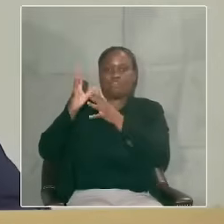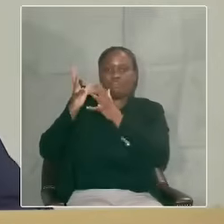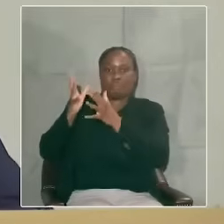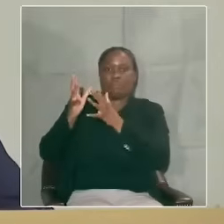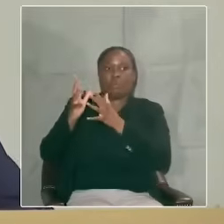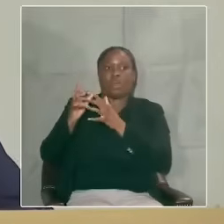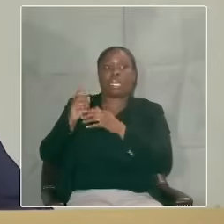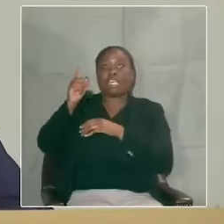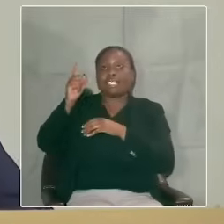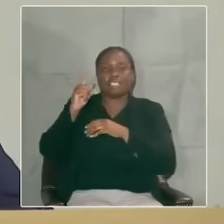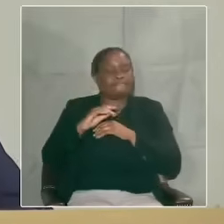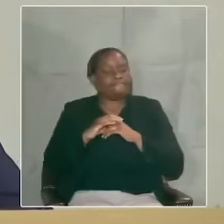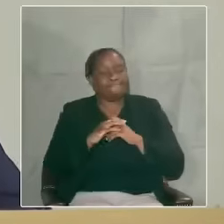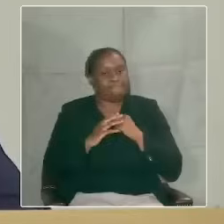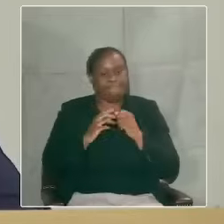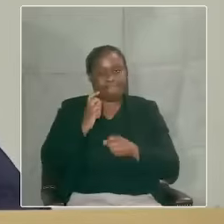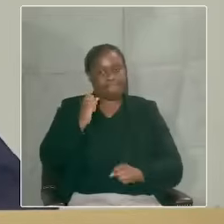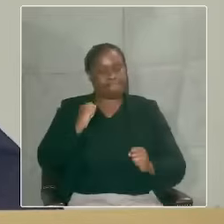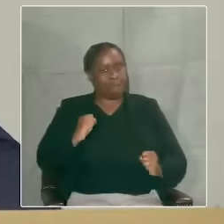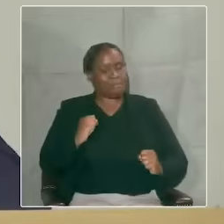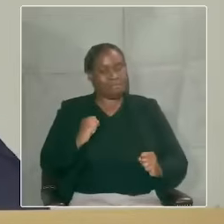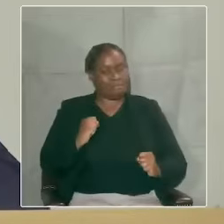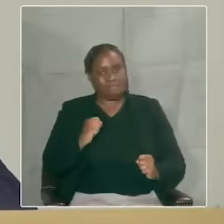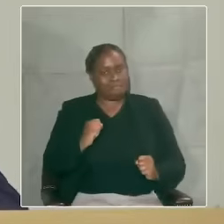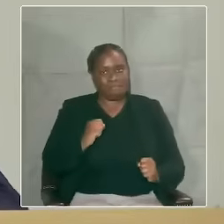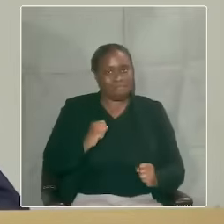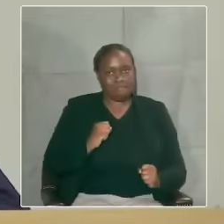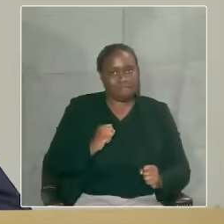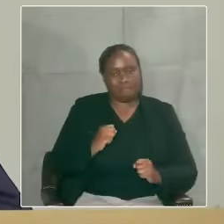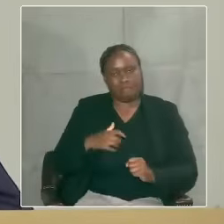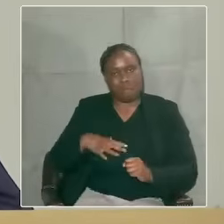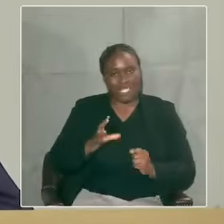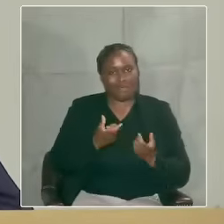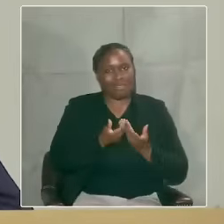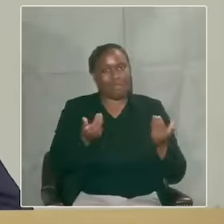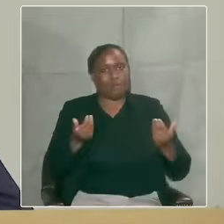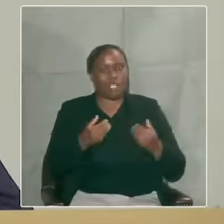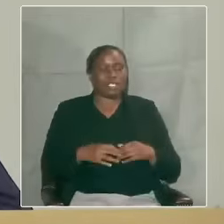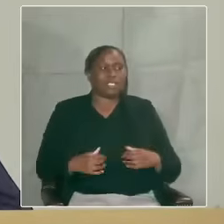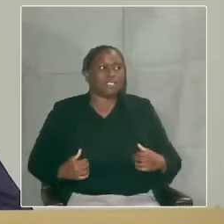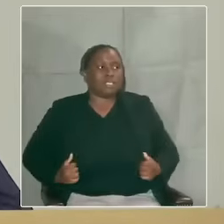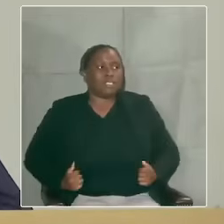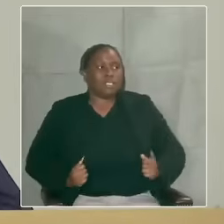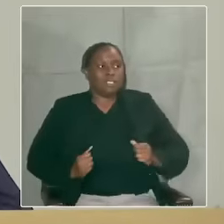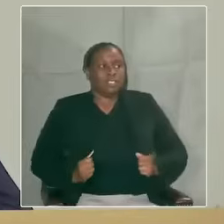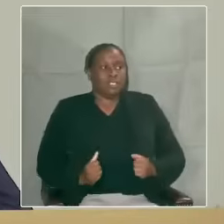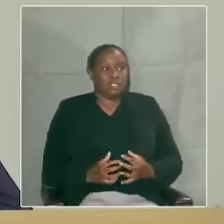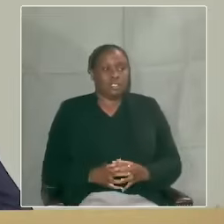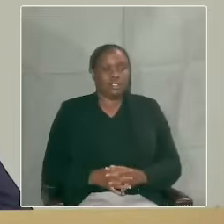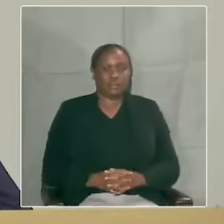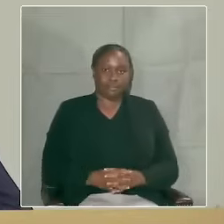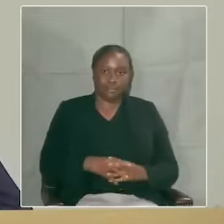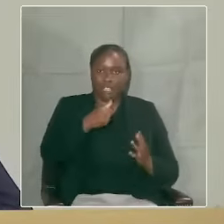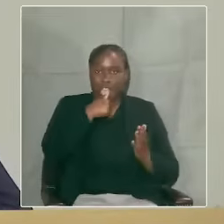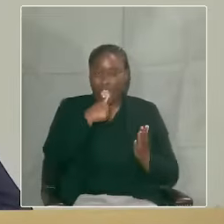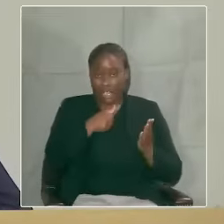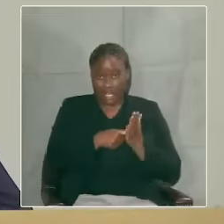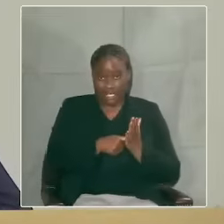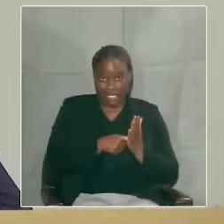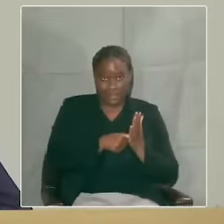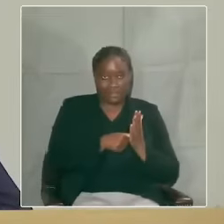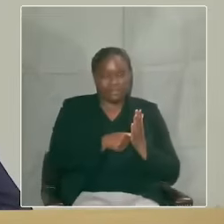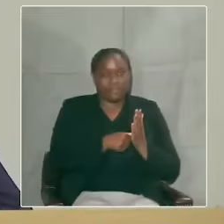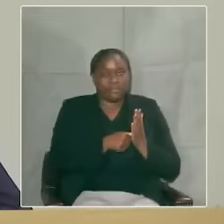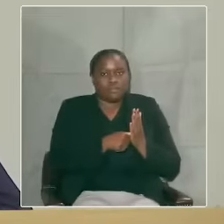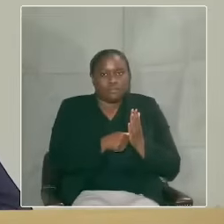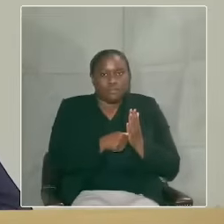nevertheless, he have that, his understanding on that. And before this letter and this instruction on the